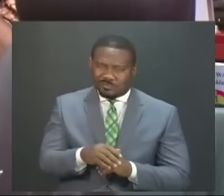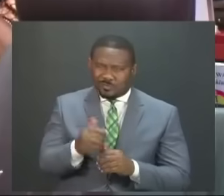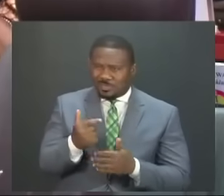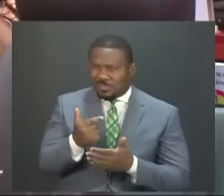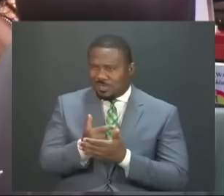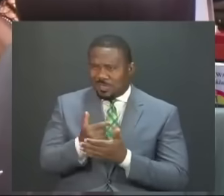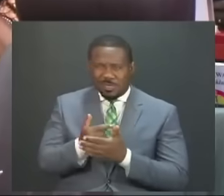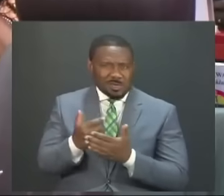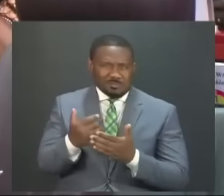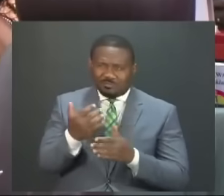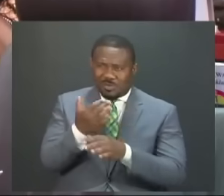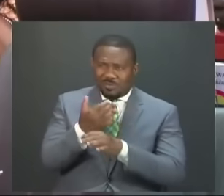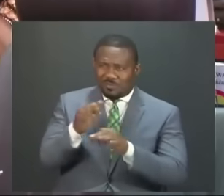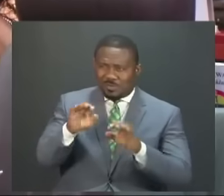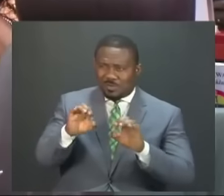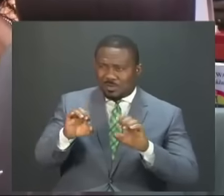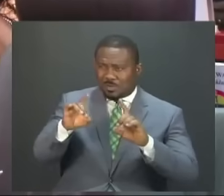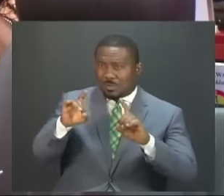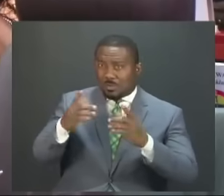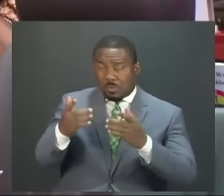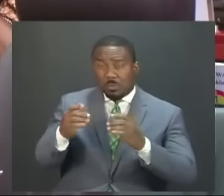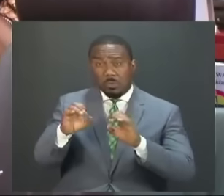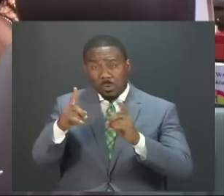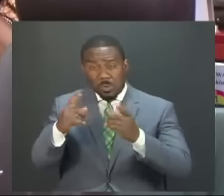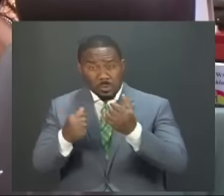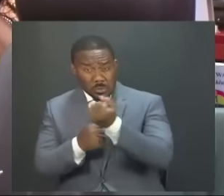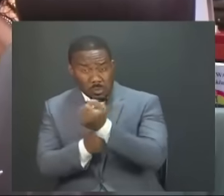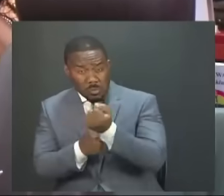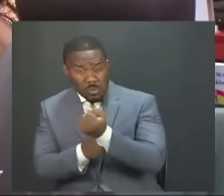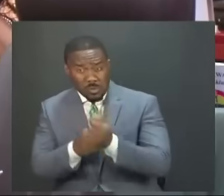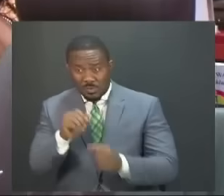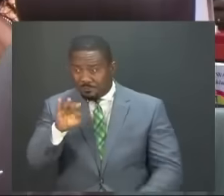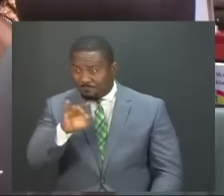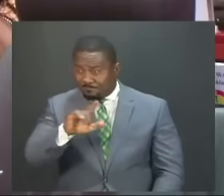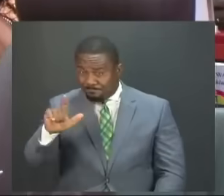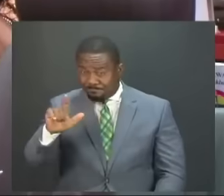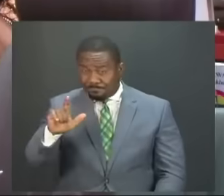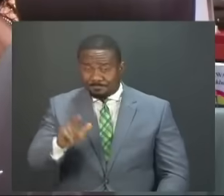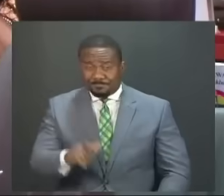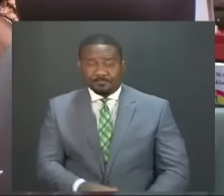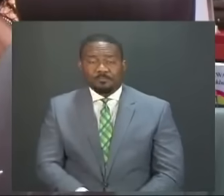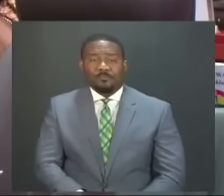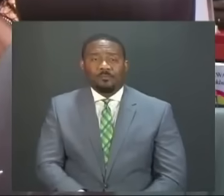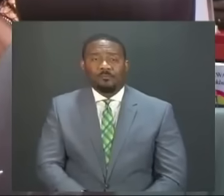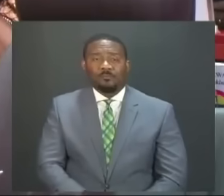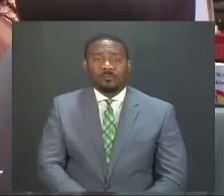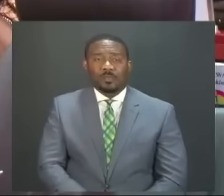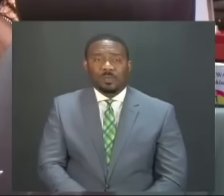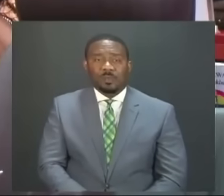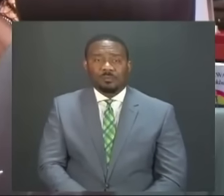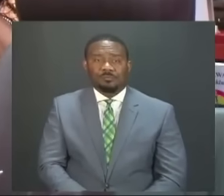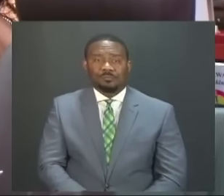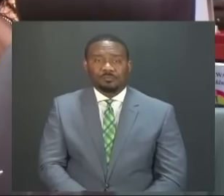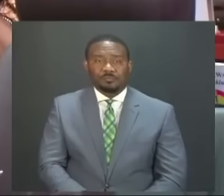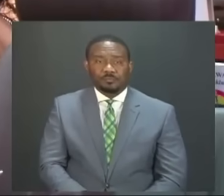Speaker. Mr. Speaker, just 2 clauses. Mr. Speaker, the agreement